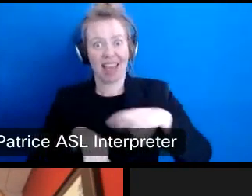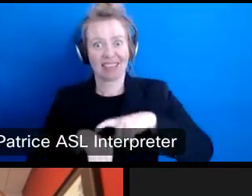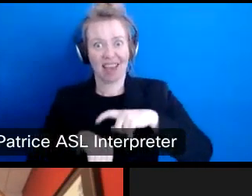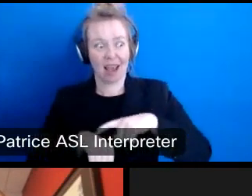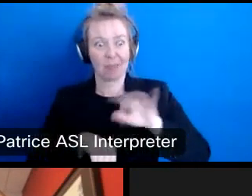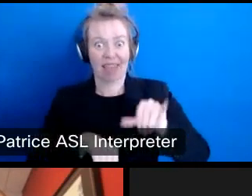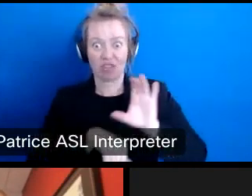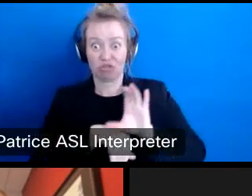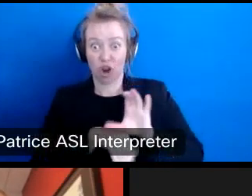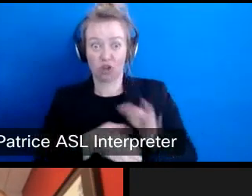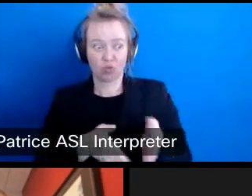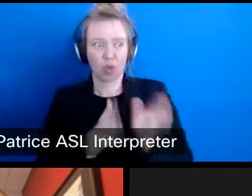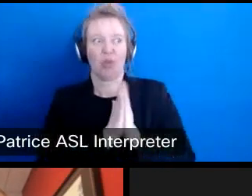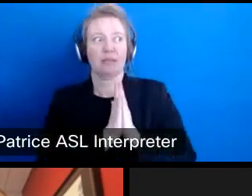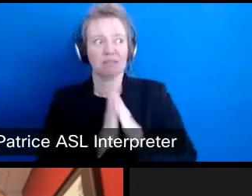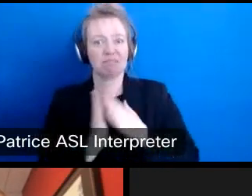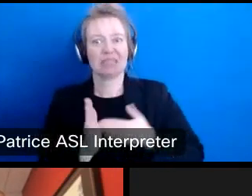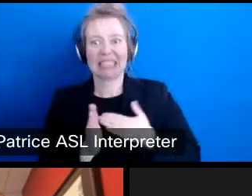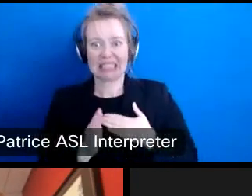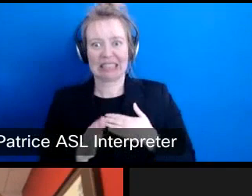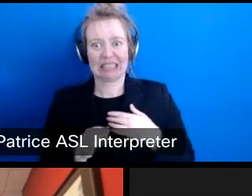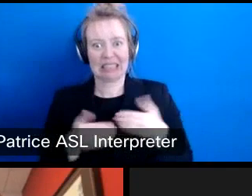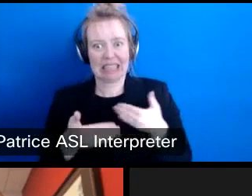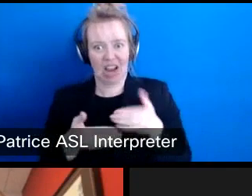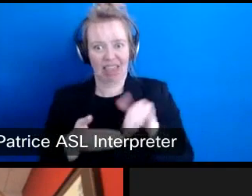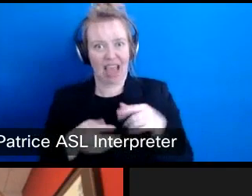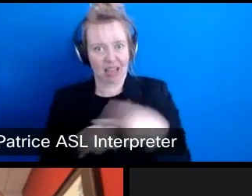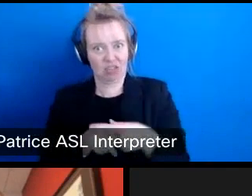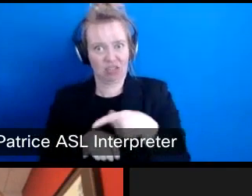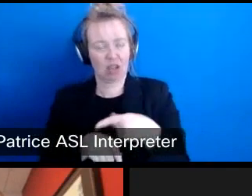right adjacent to that particular area. What